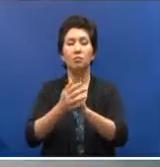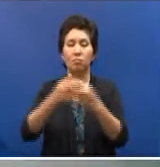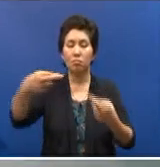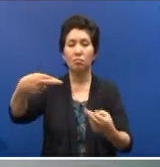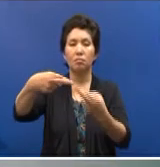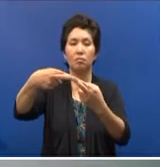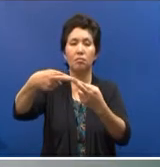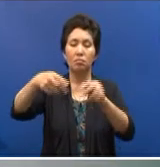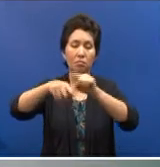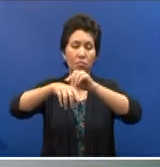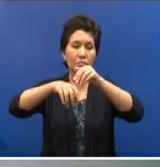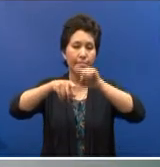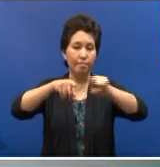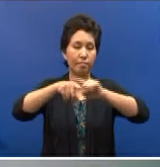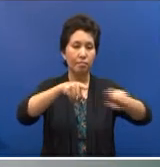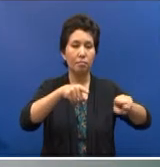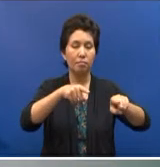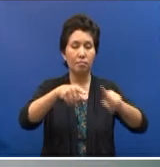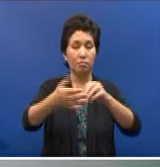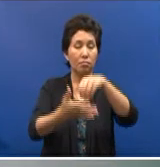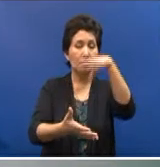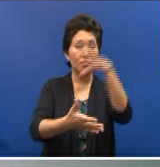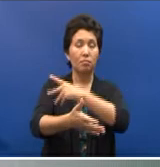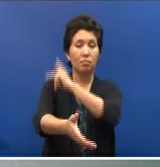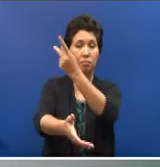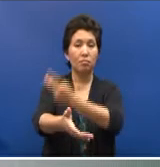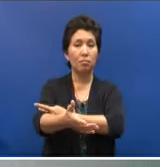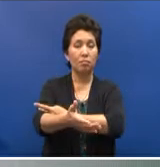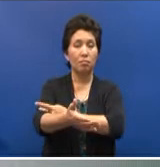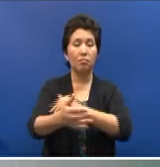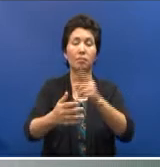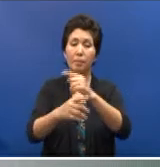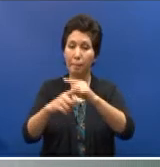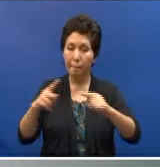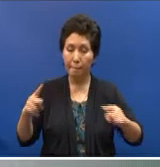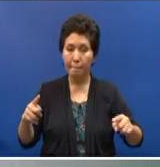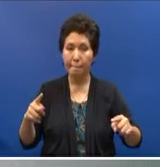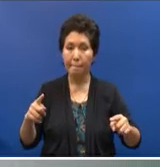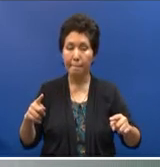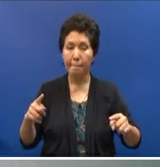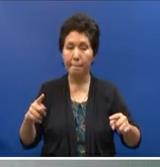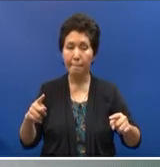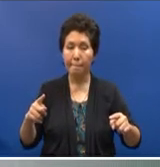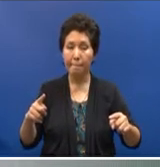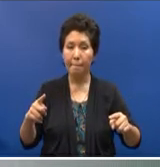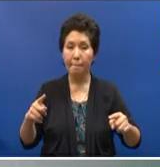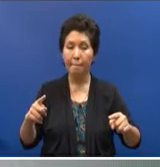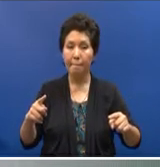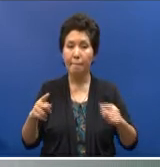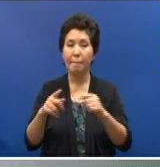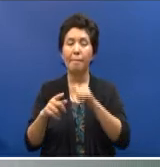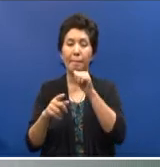to distributions of wealth and power, which is equal, but okay,